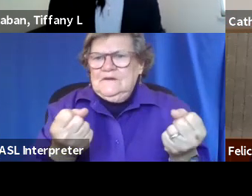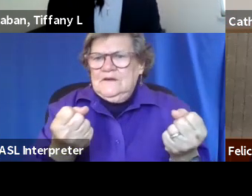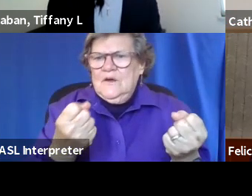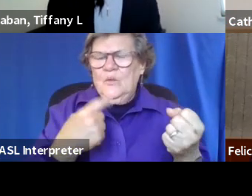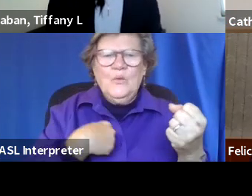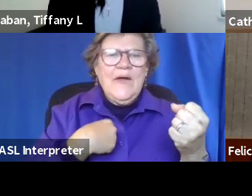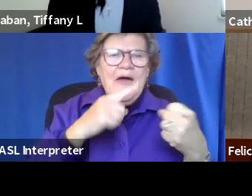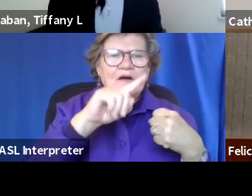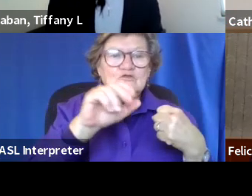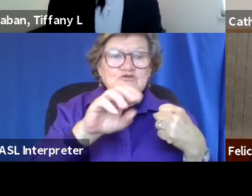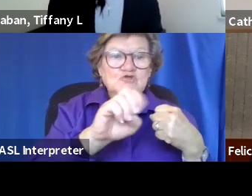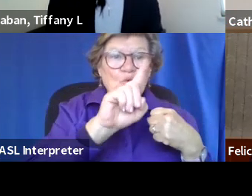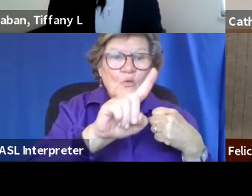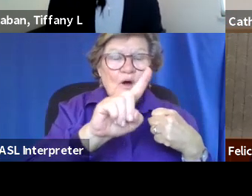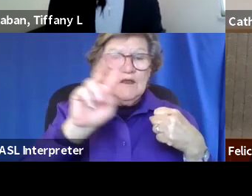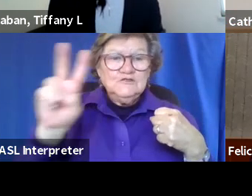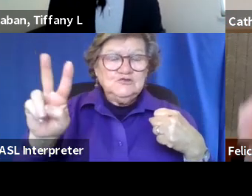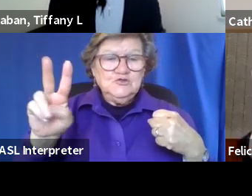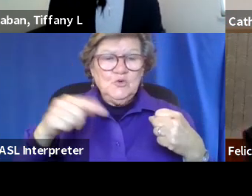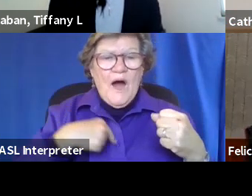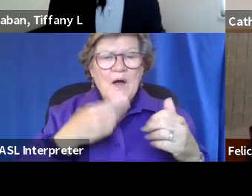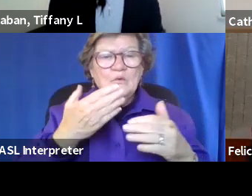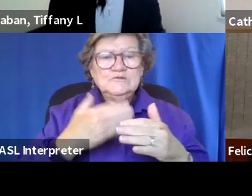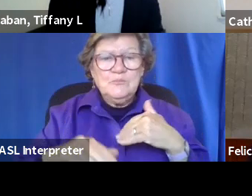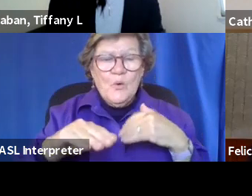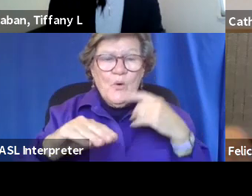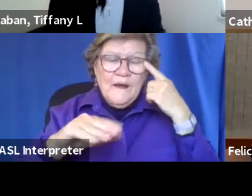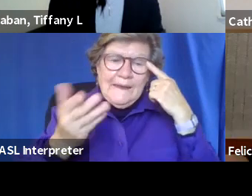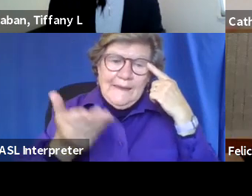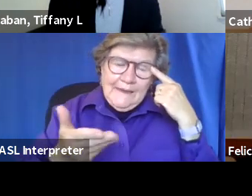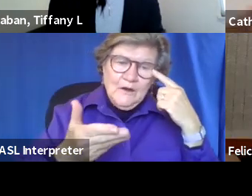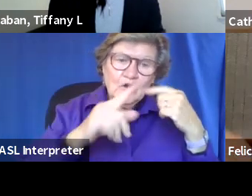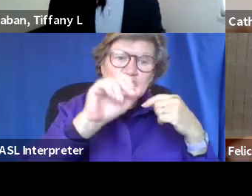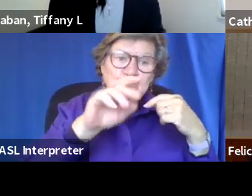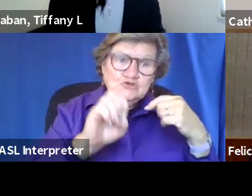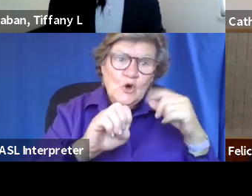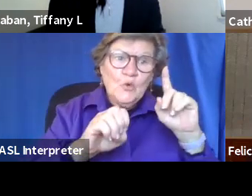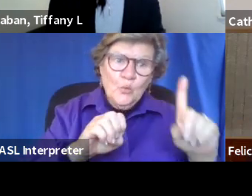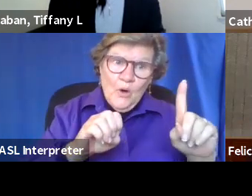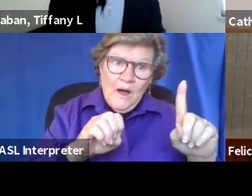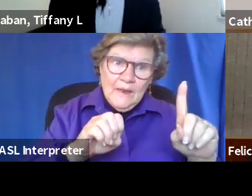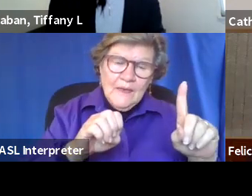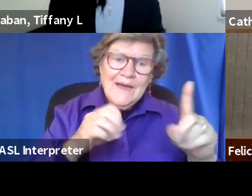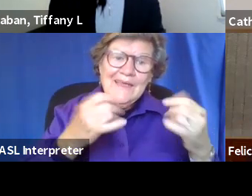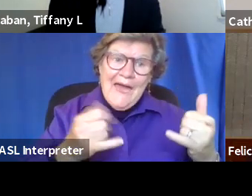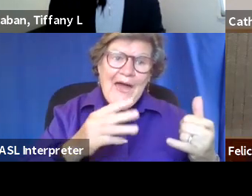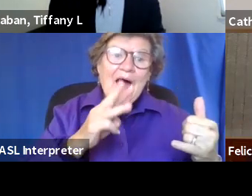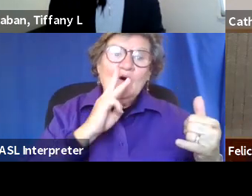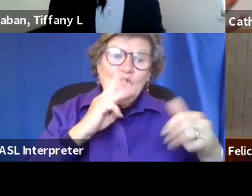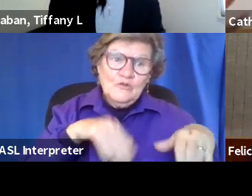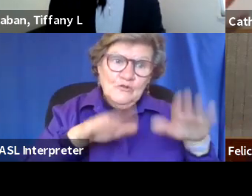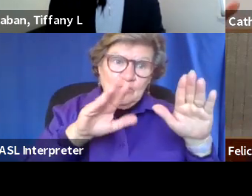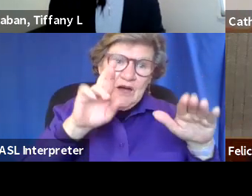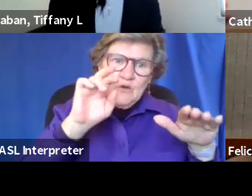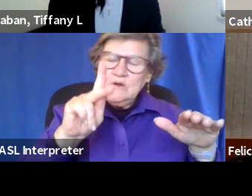zones two. Again, I was born and raised here. I remember during Sandy, we got decimated. So imagine now when we're in a zone one or an elevated flood risk zone, because people aren't talking